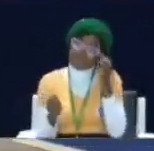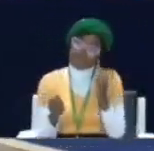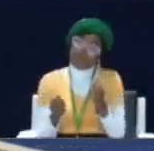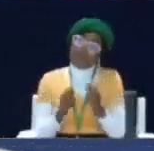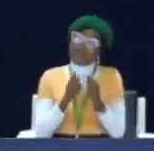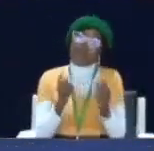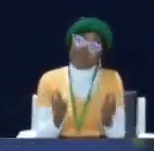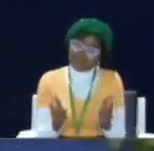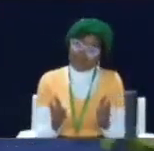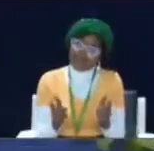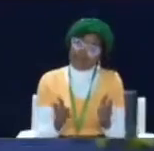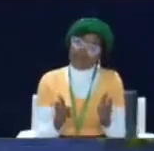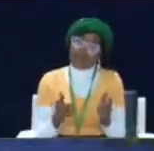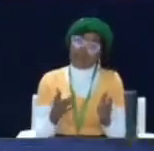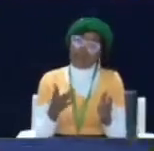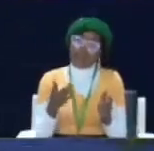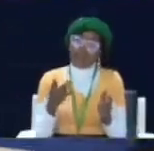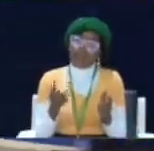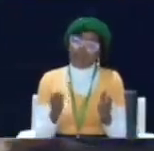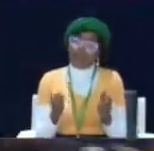Enlarge your aspiration.